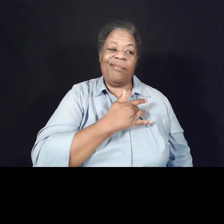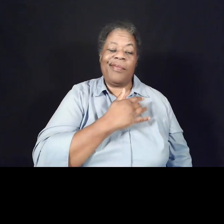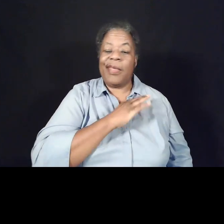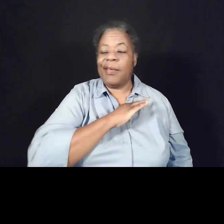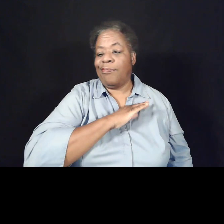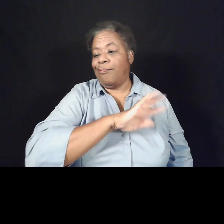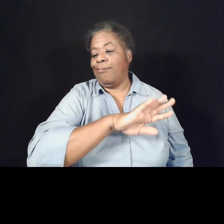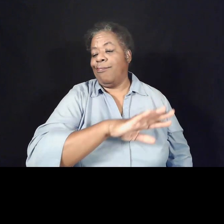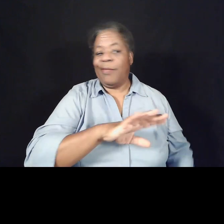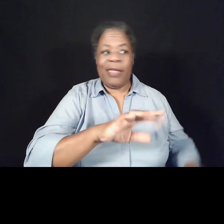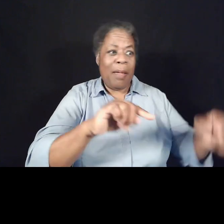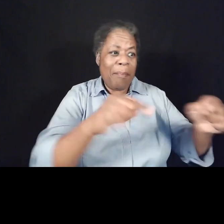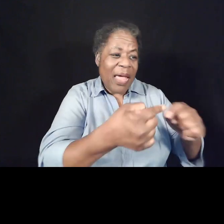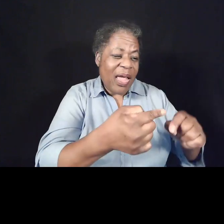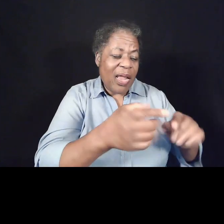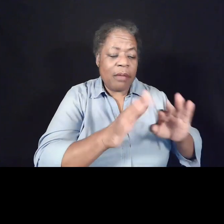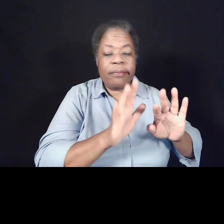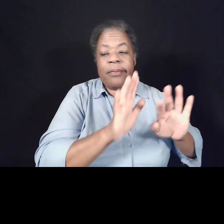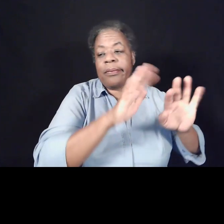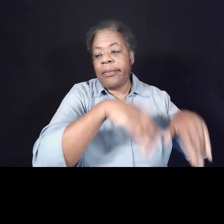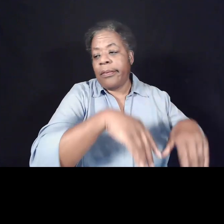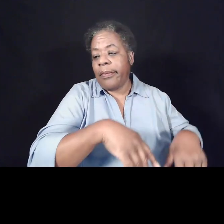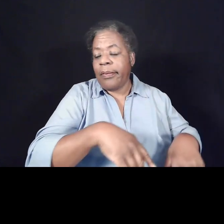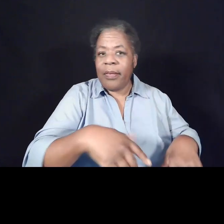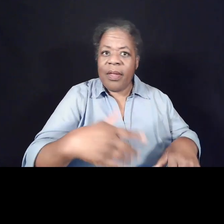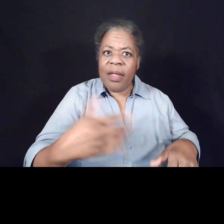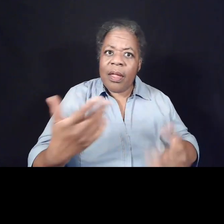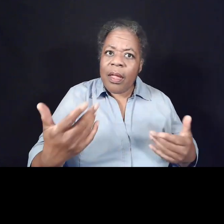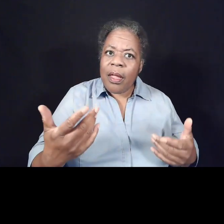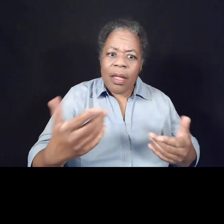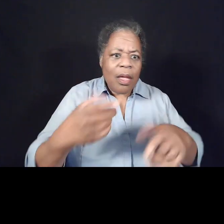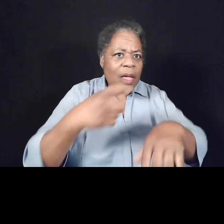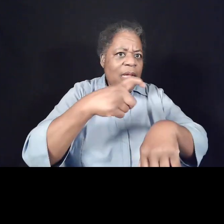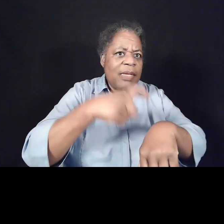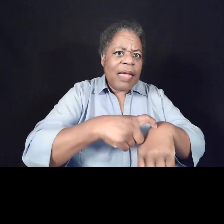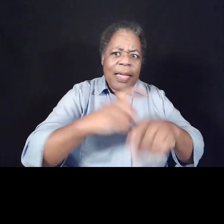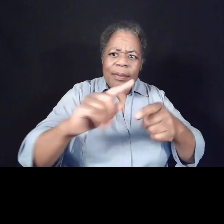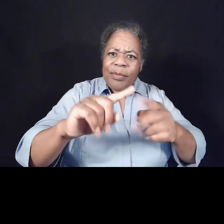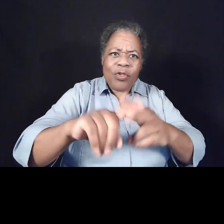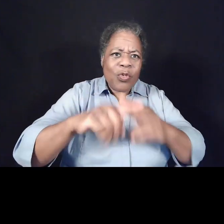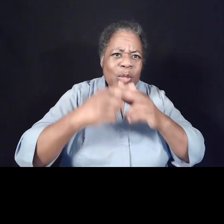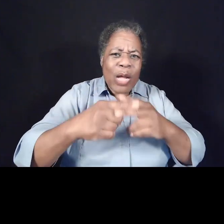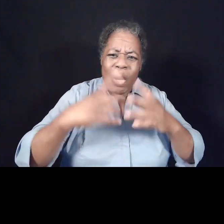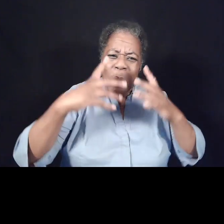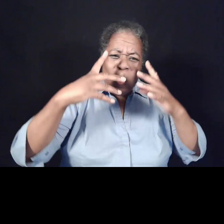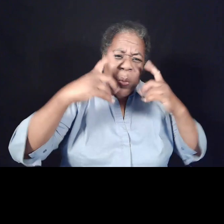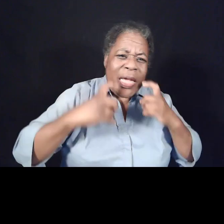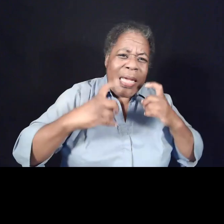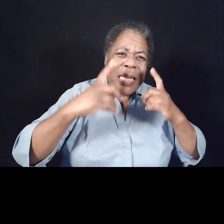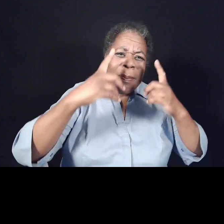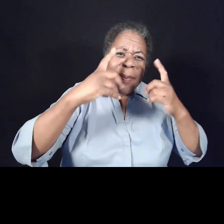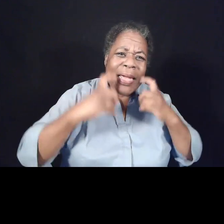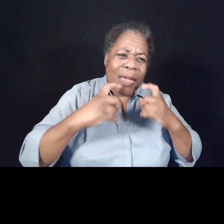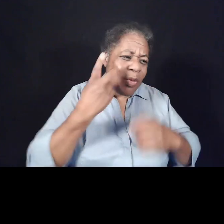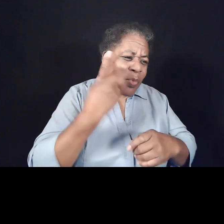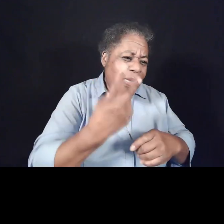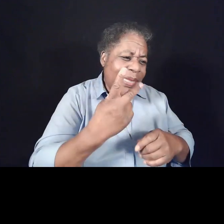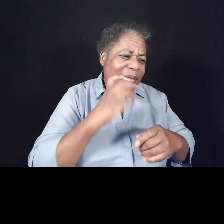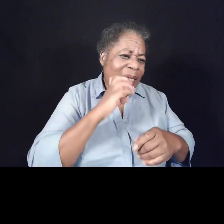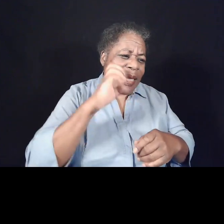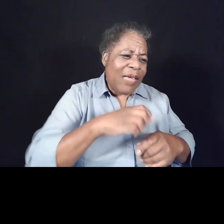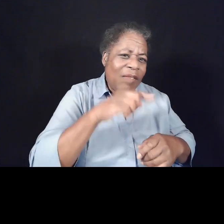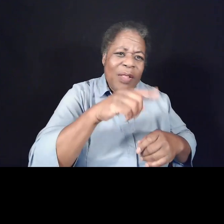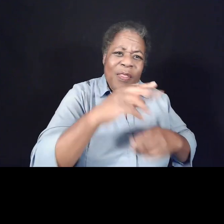others are experiencing, then it's time to start weeping over the evil in this world and the brokenness in our own